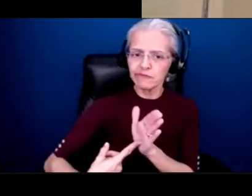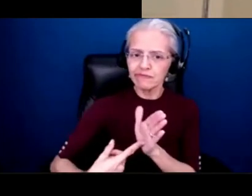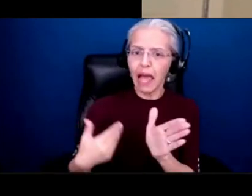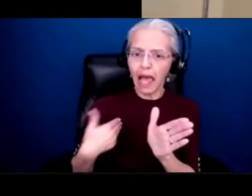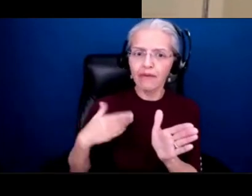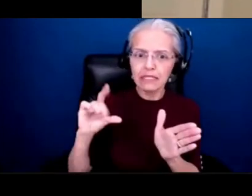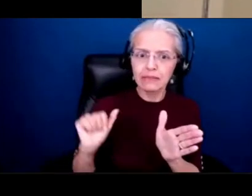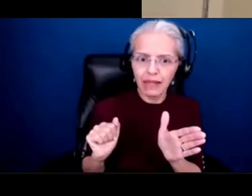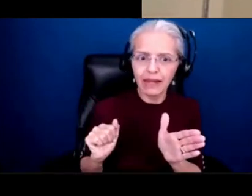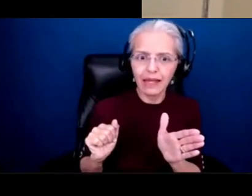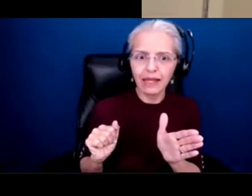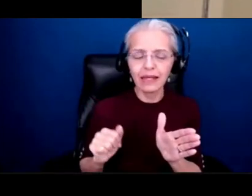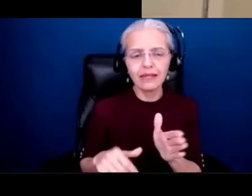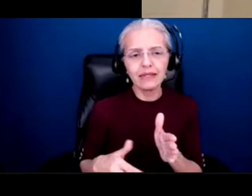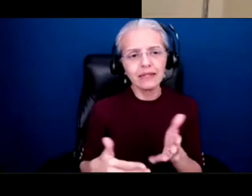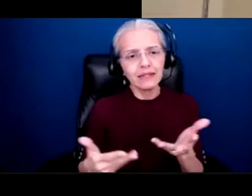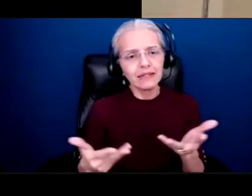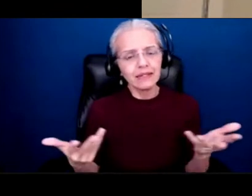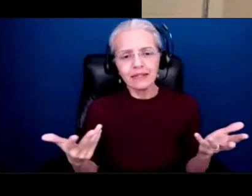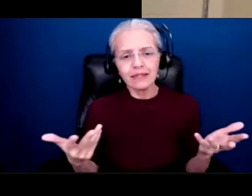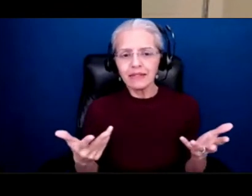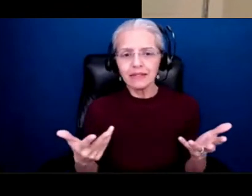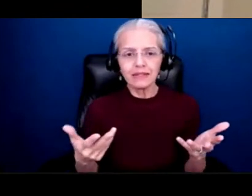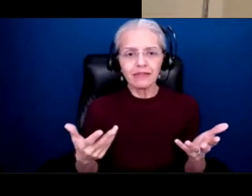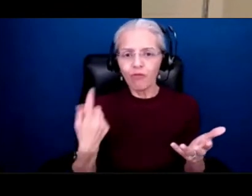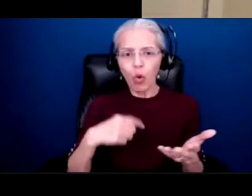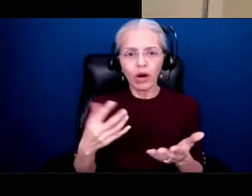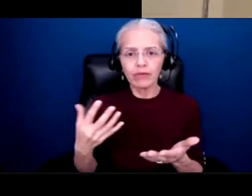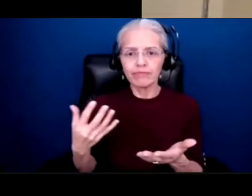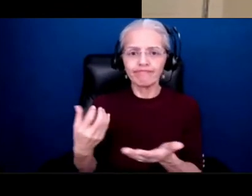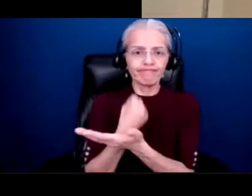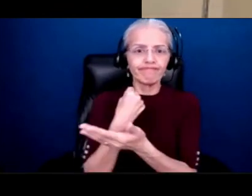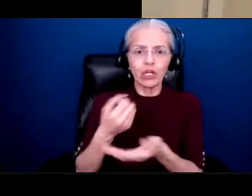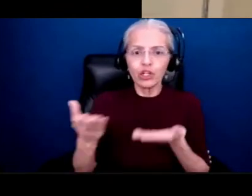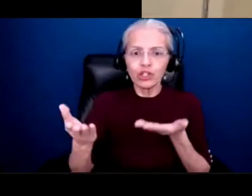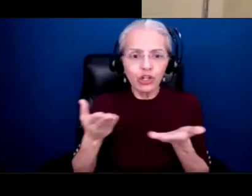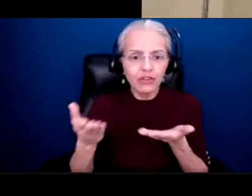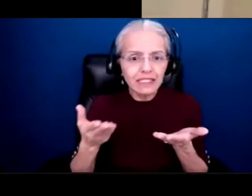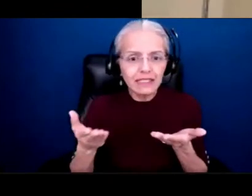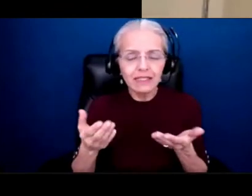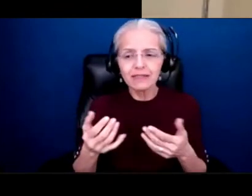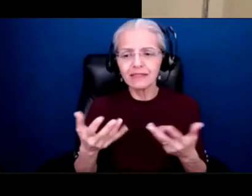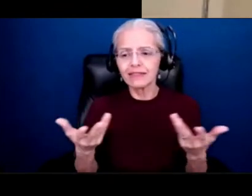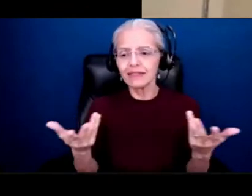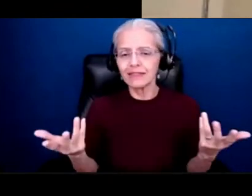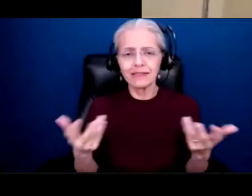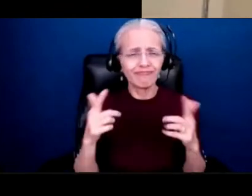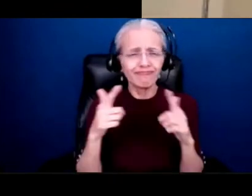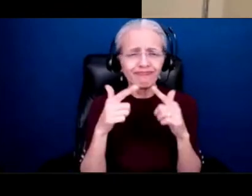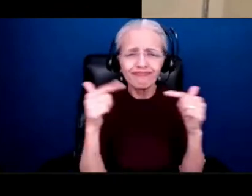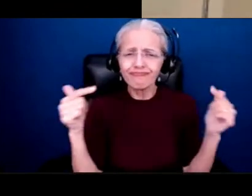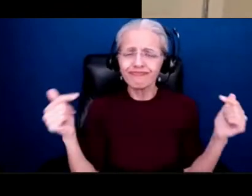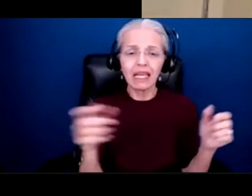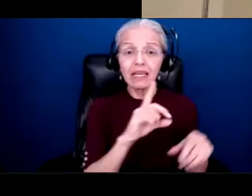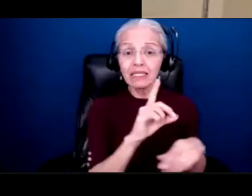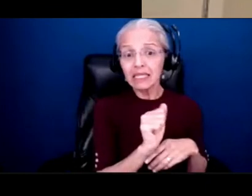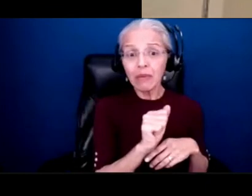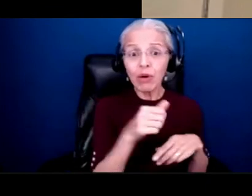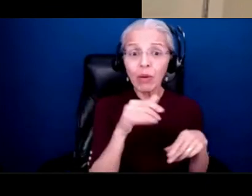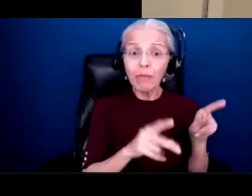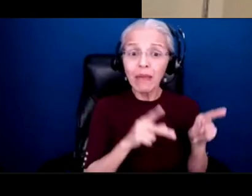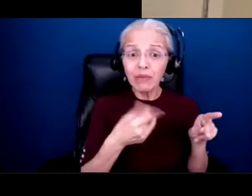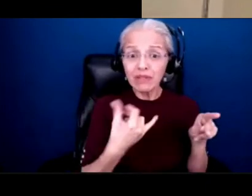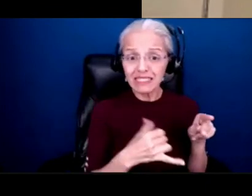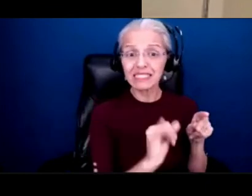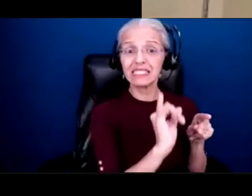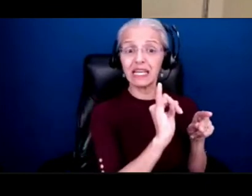disability to get services and accommodations. There's still disabled people